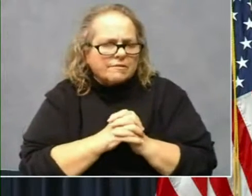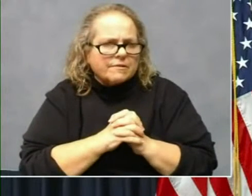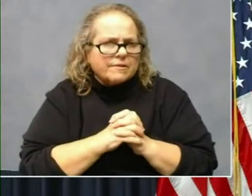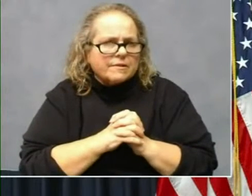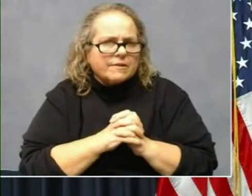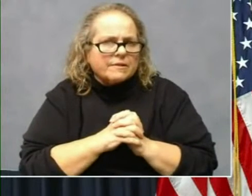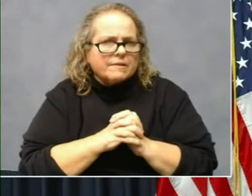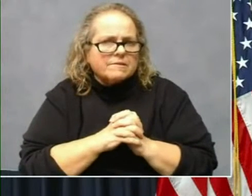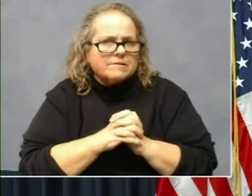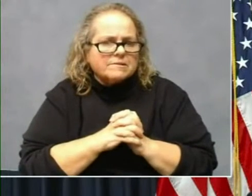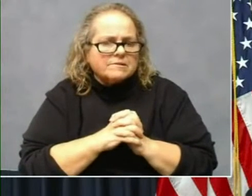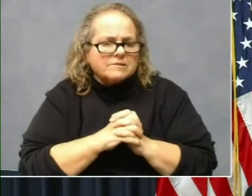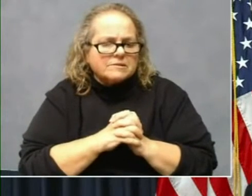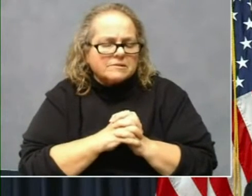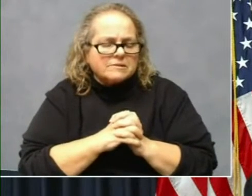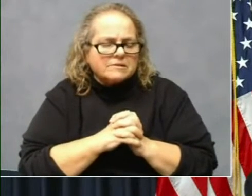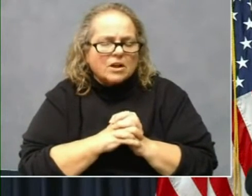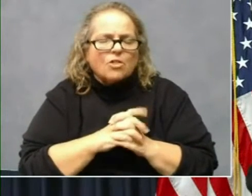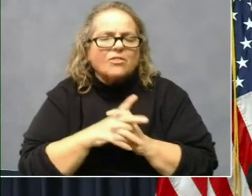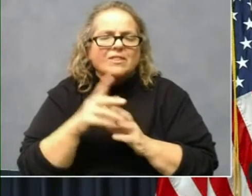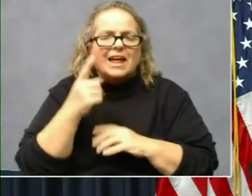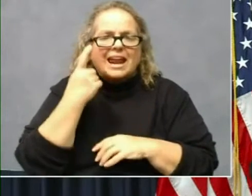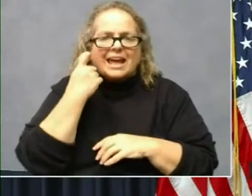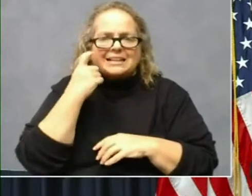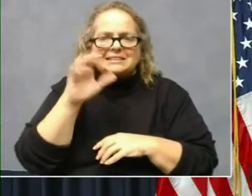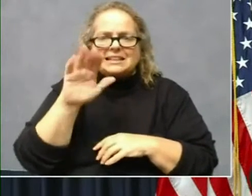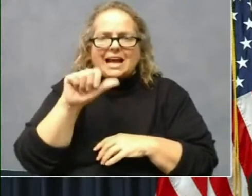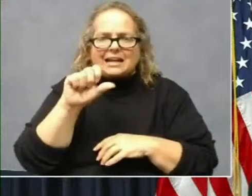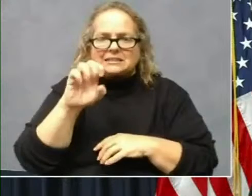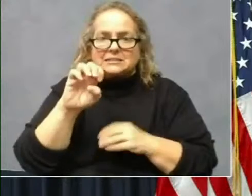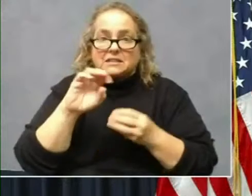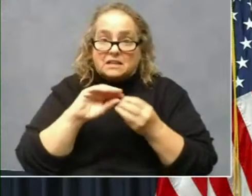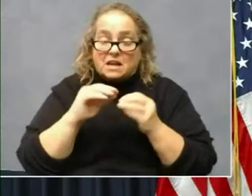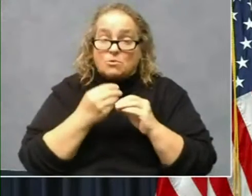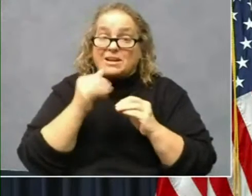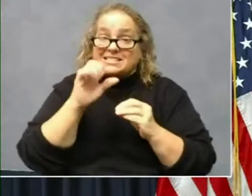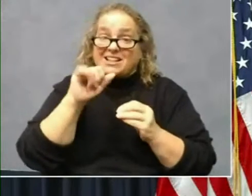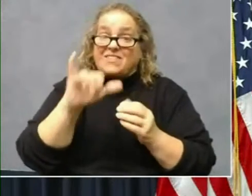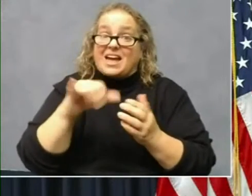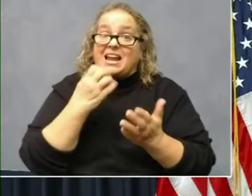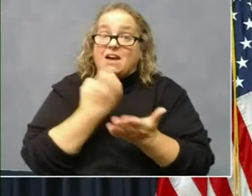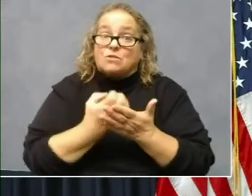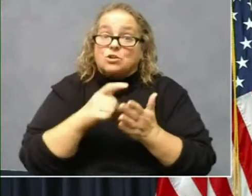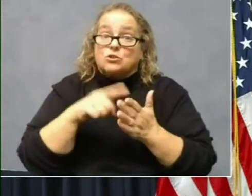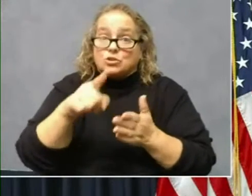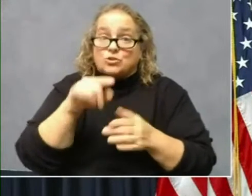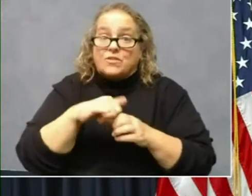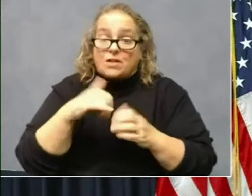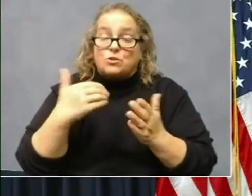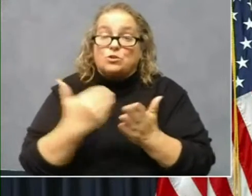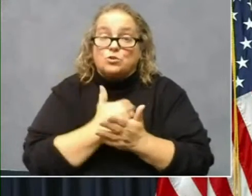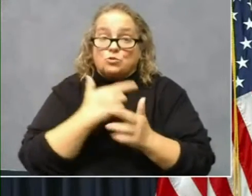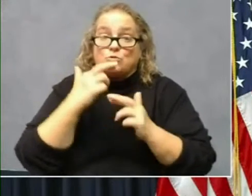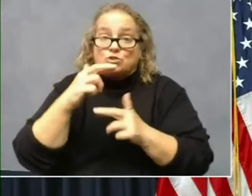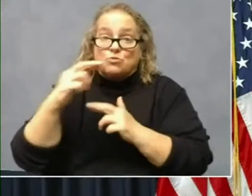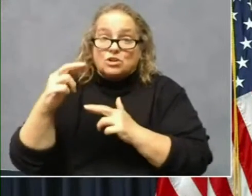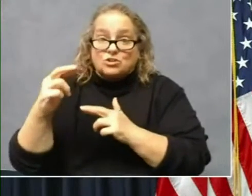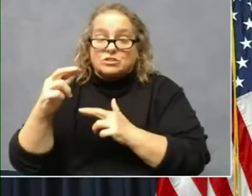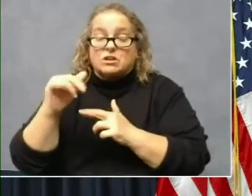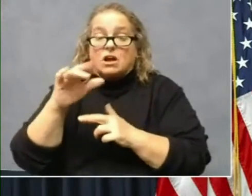Yes, just the latest case numbers. Are they evidence to you that these new restrictions are working? Whether the restrictions are